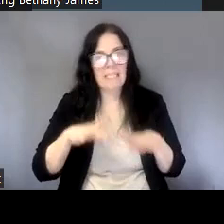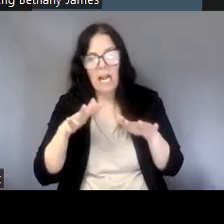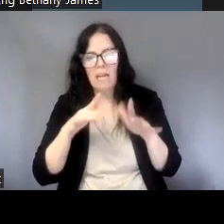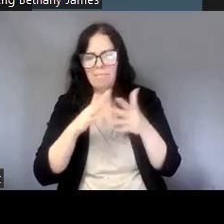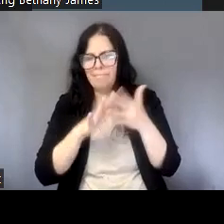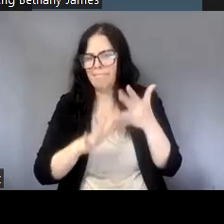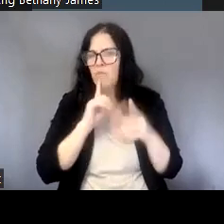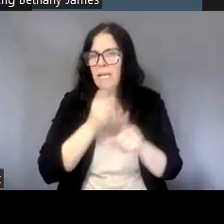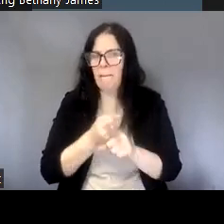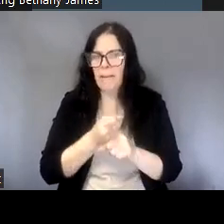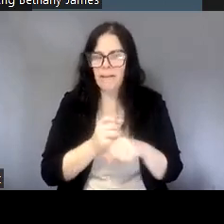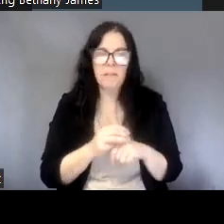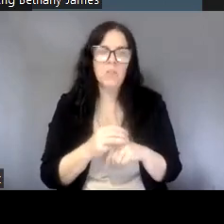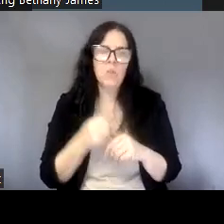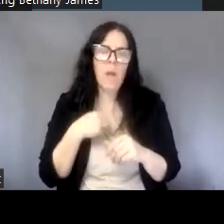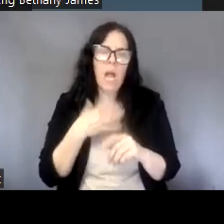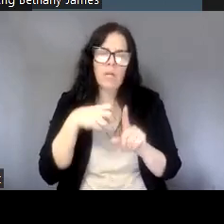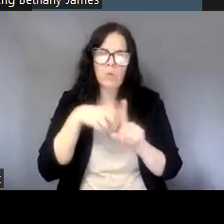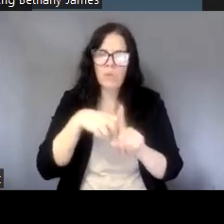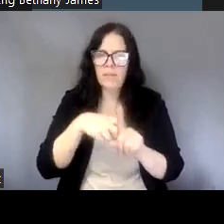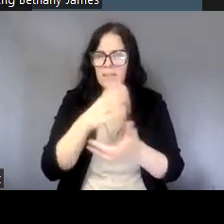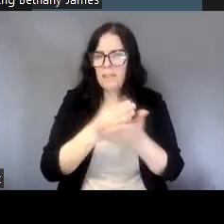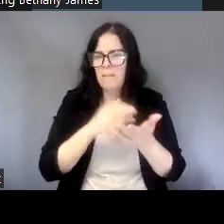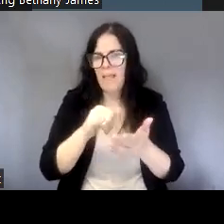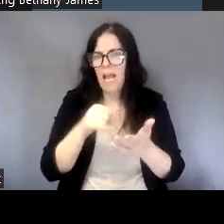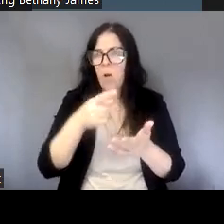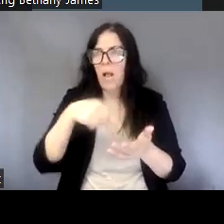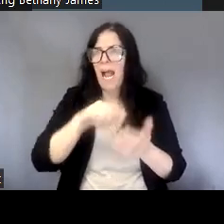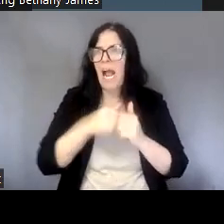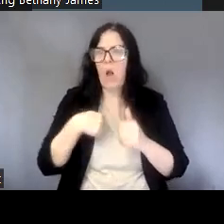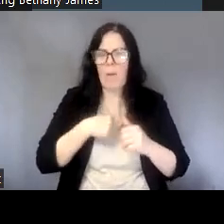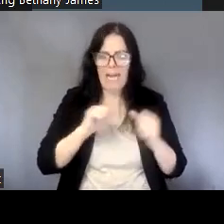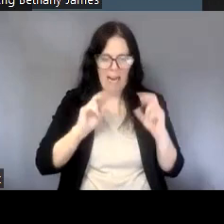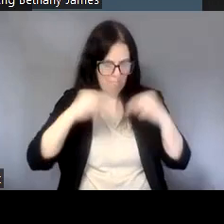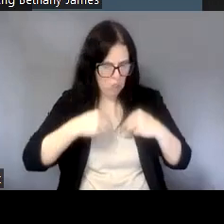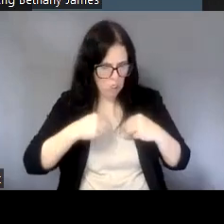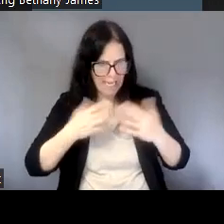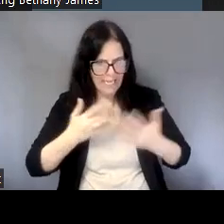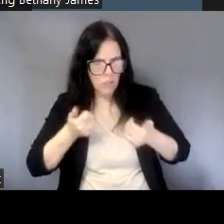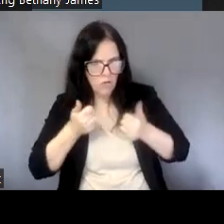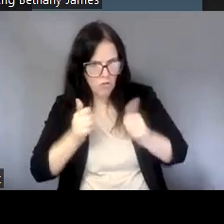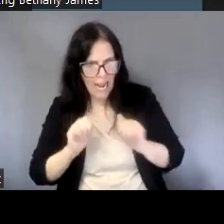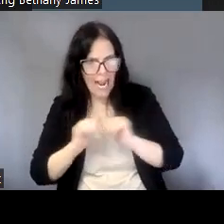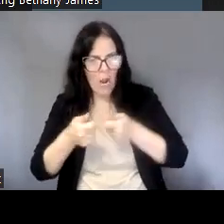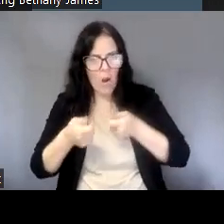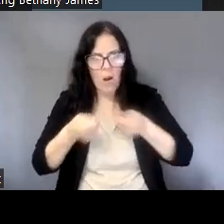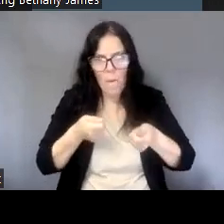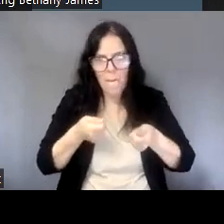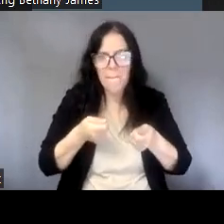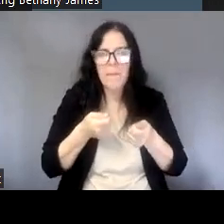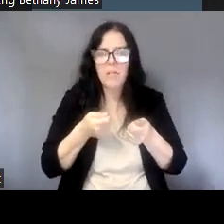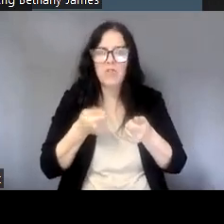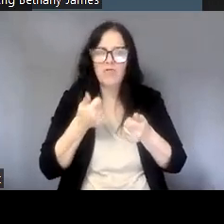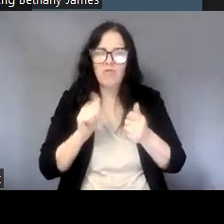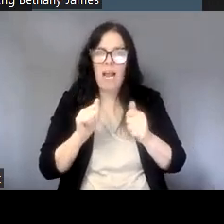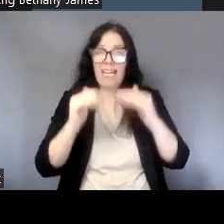I want to capture some of the areas that people can address, that they can look at and try to deal with it and, and assist